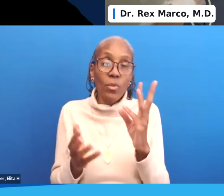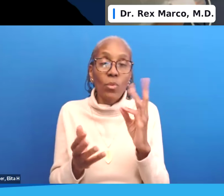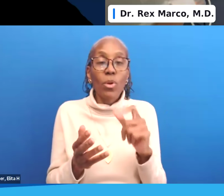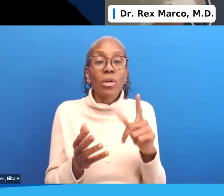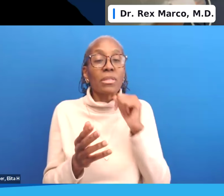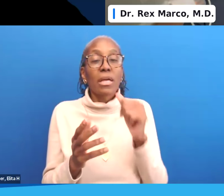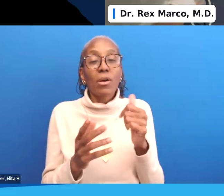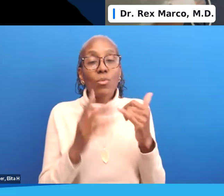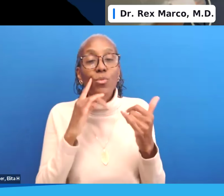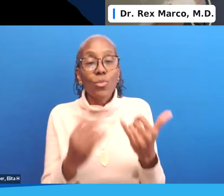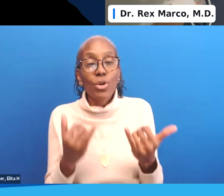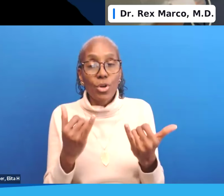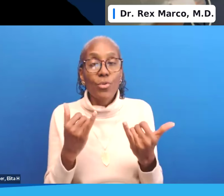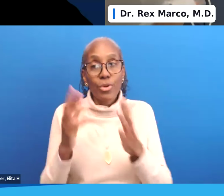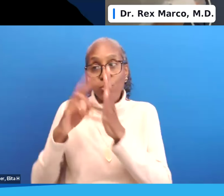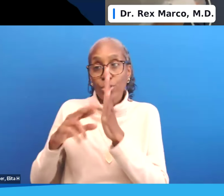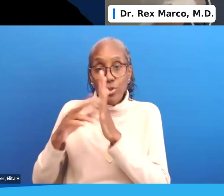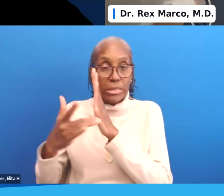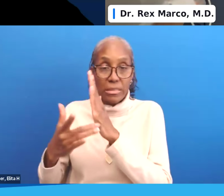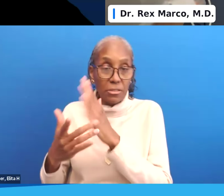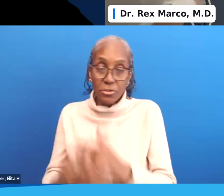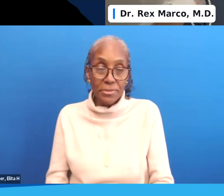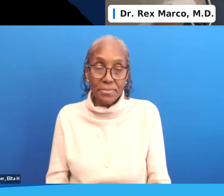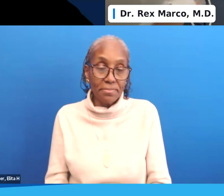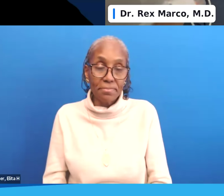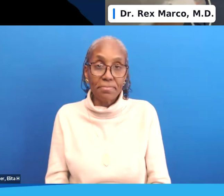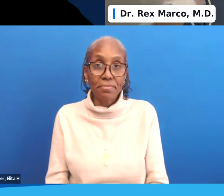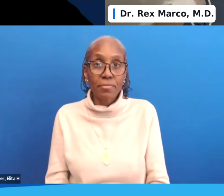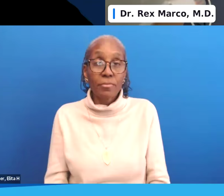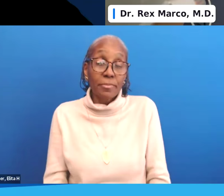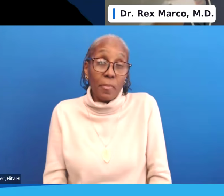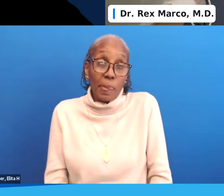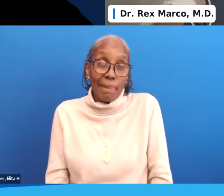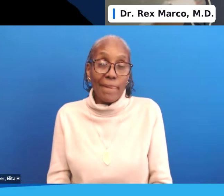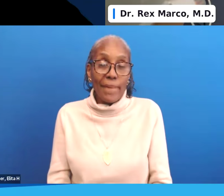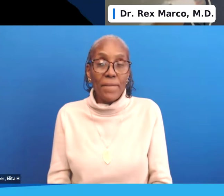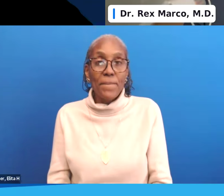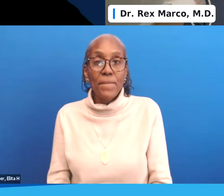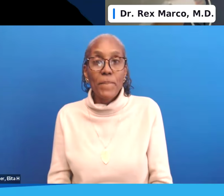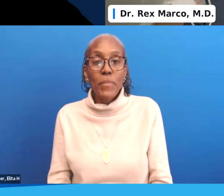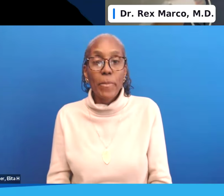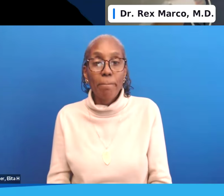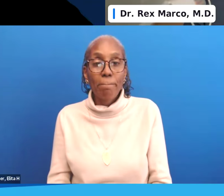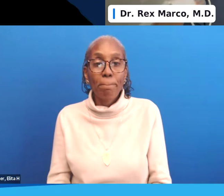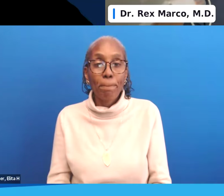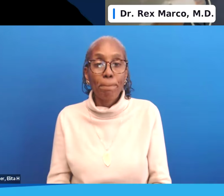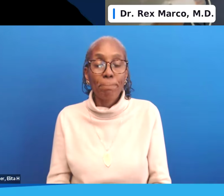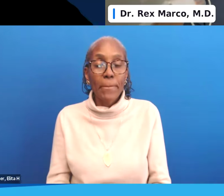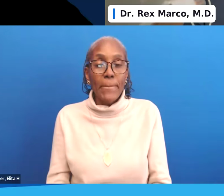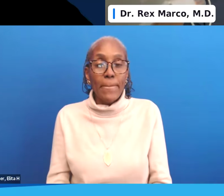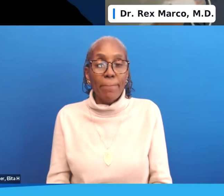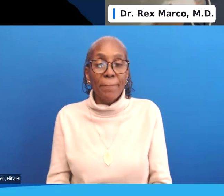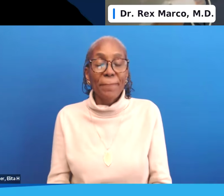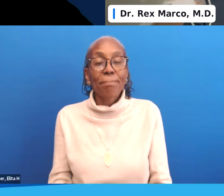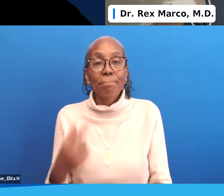current research and technology. Hmm. But I always, I